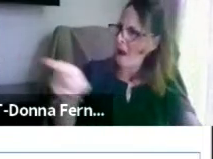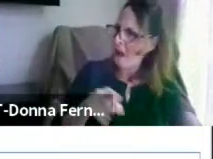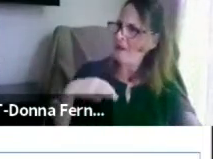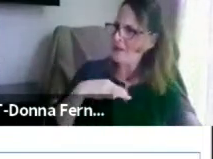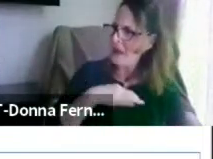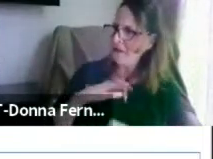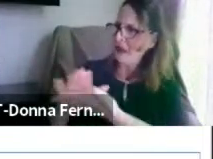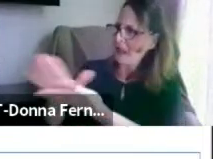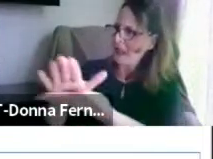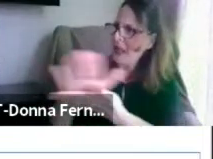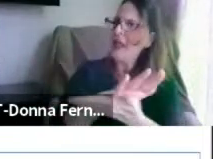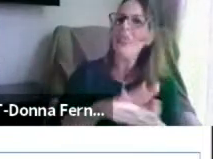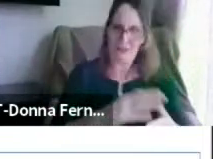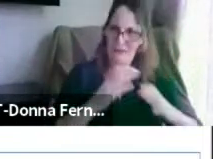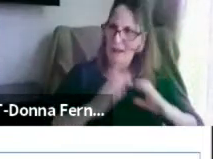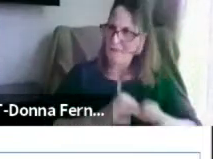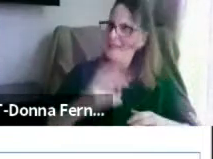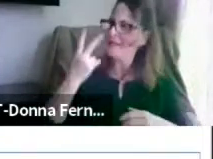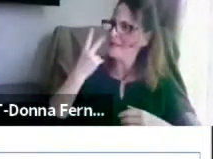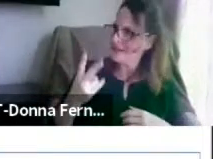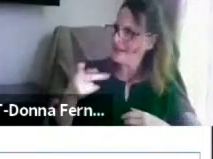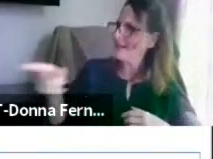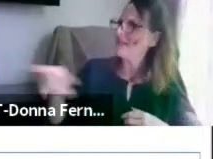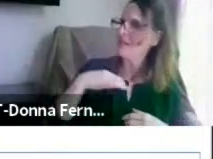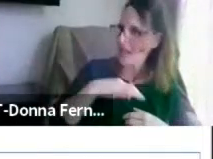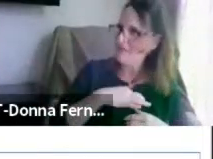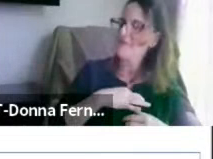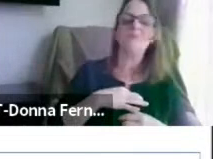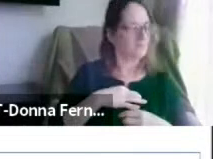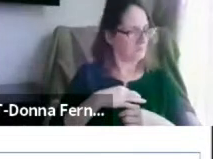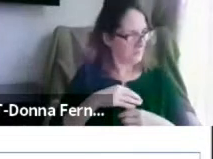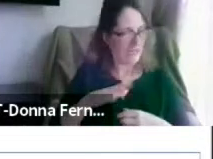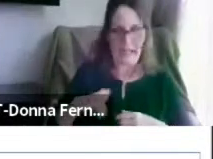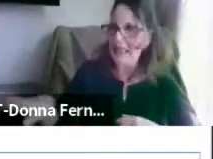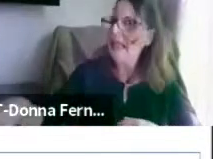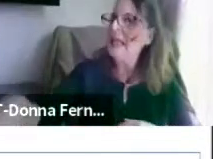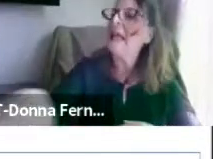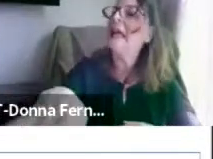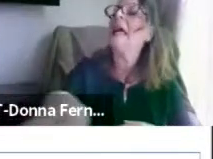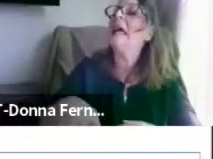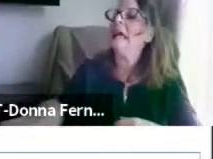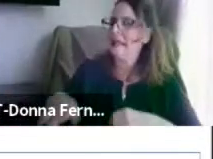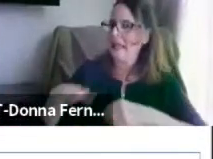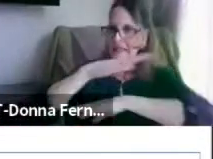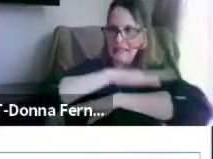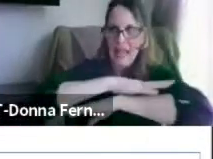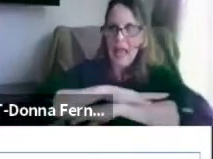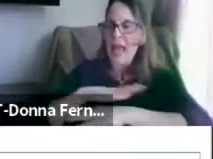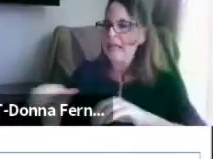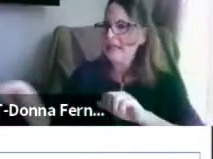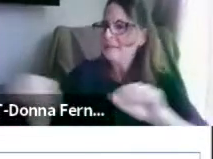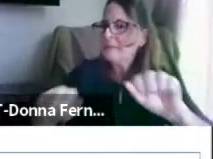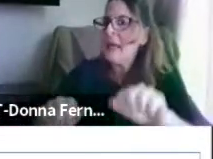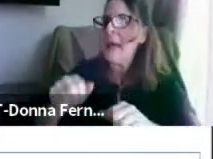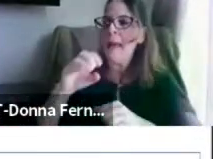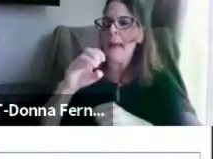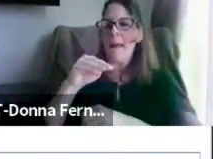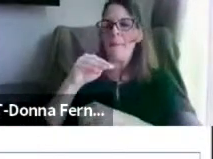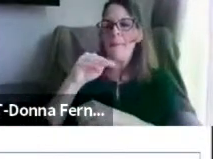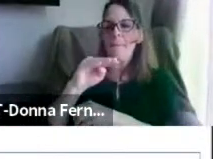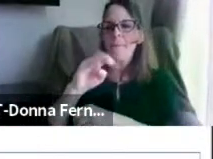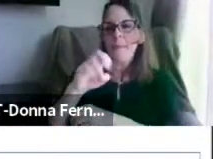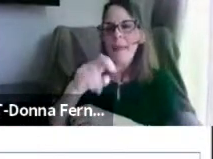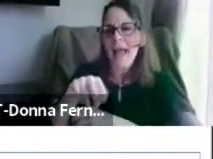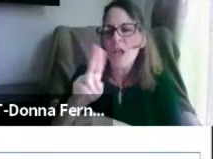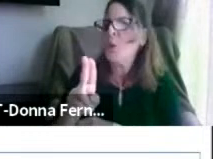sure that your customers see your staff blatantly sanitizing tables, sanitizing menus,